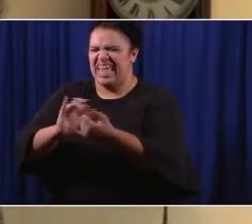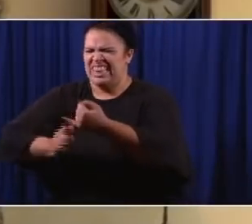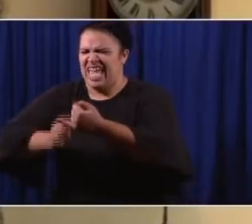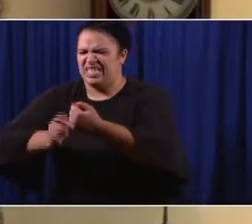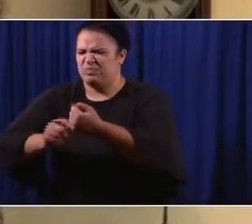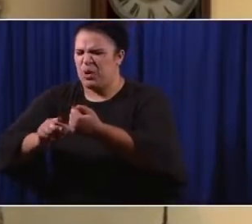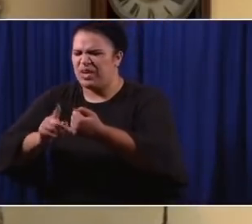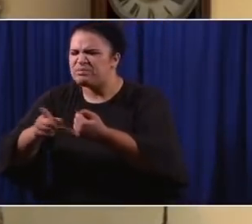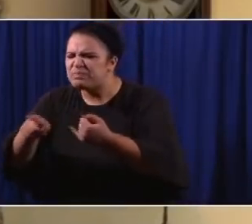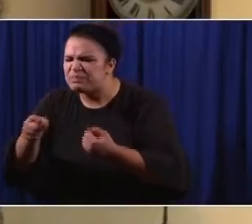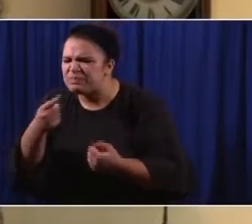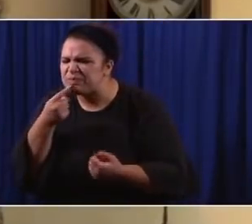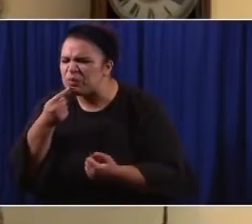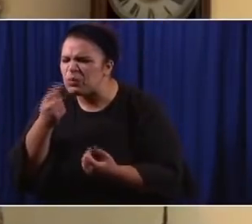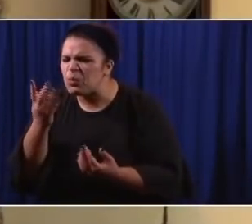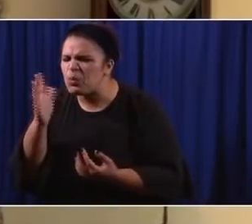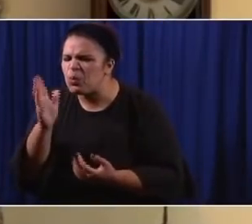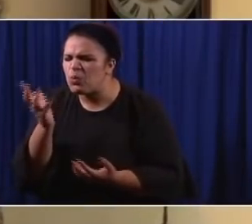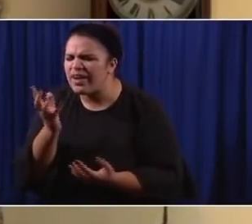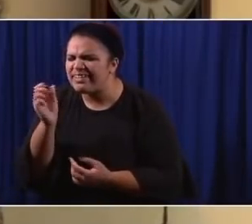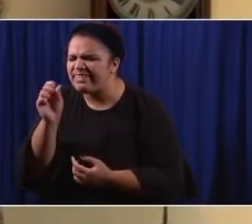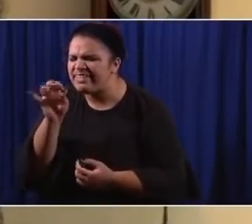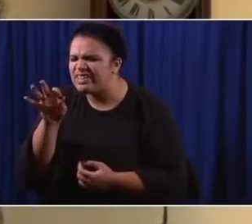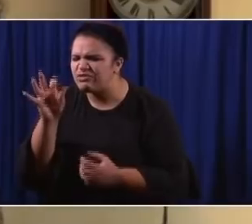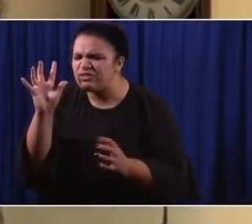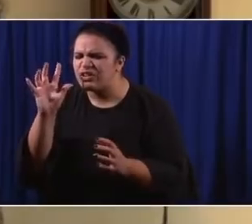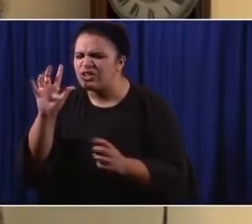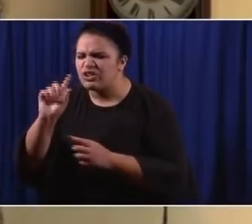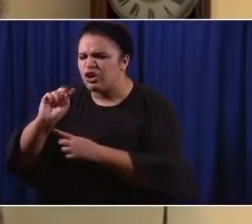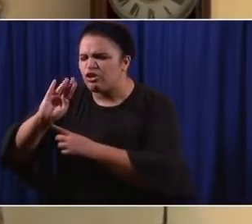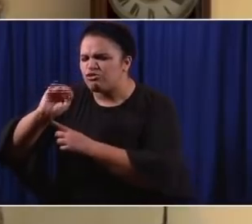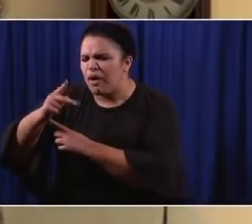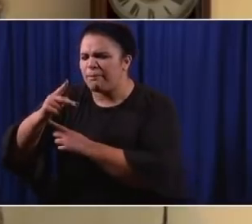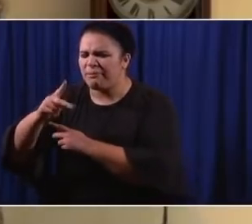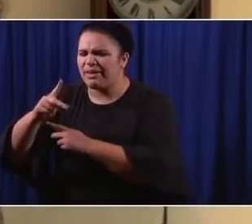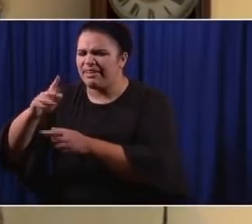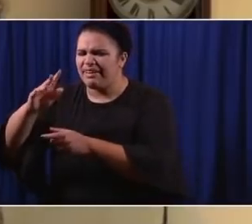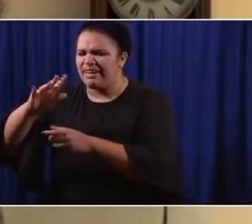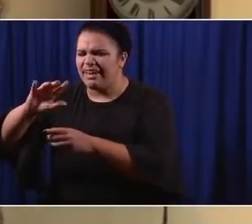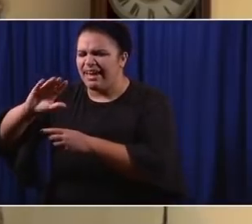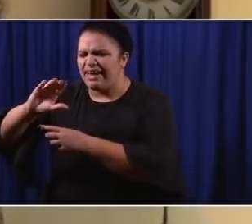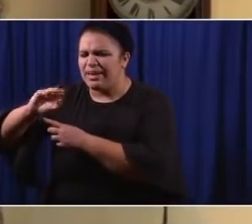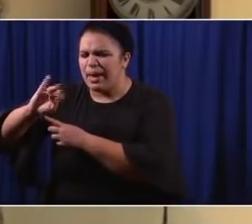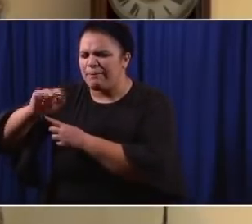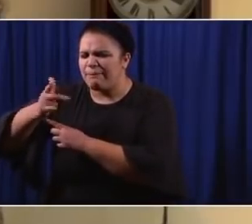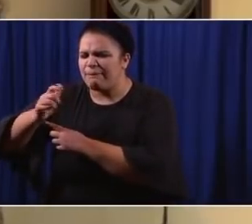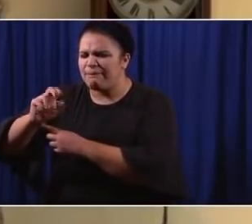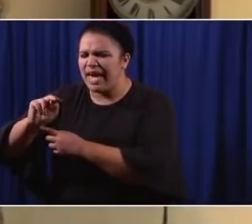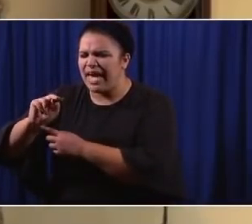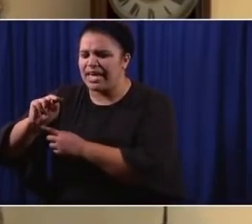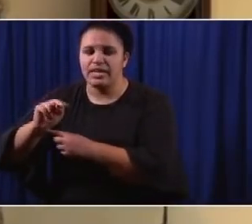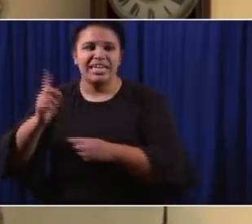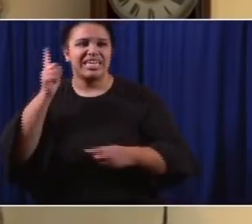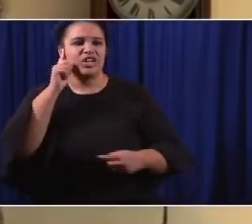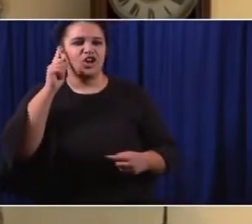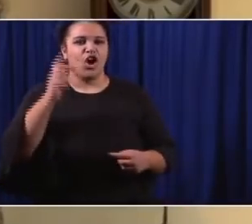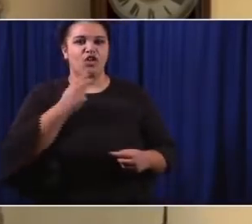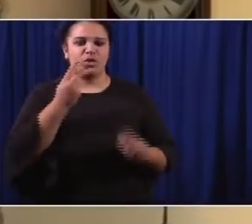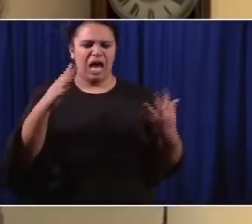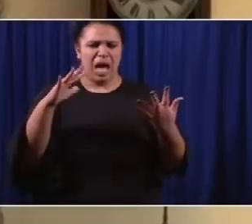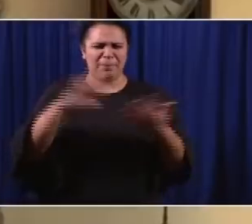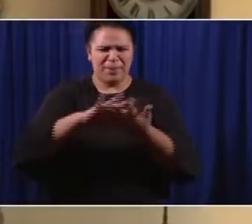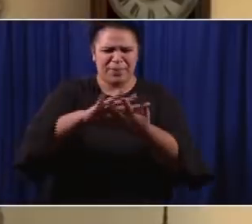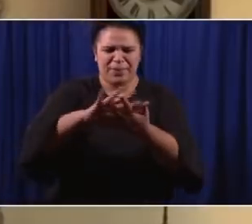if the Trump campaign said what? Sure, so I can ask, apologize. that's okay. I can ask the full question